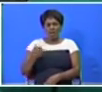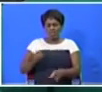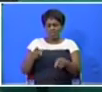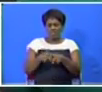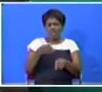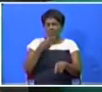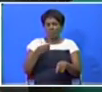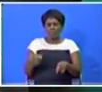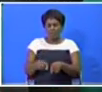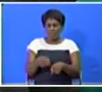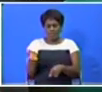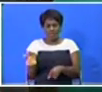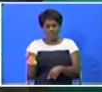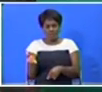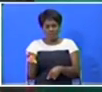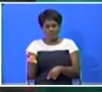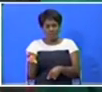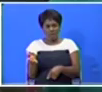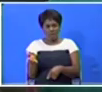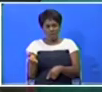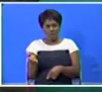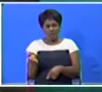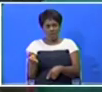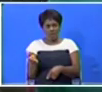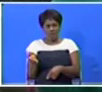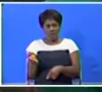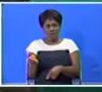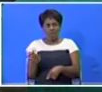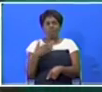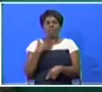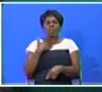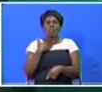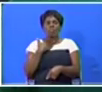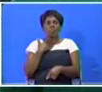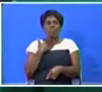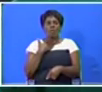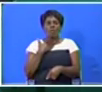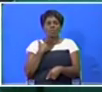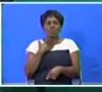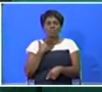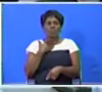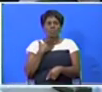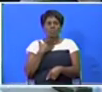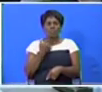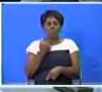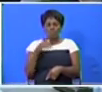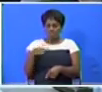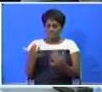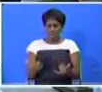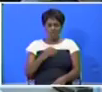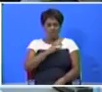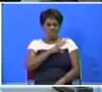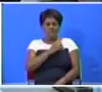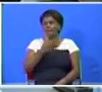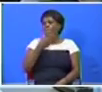I lead people. They were even finger pointing and saying, "We want to." Mbalu further claimed that she now fears